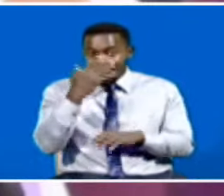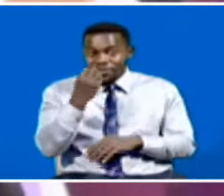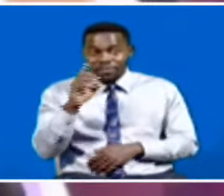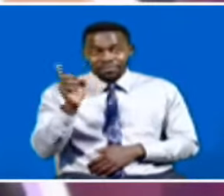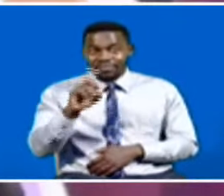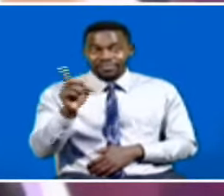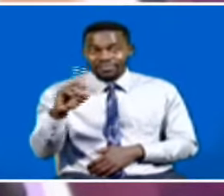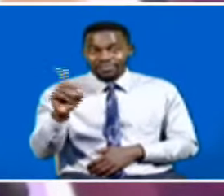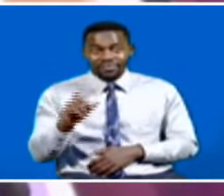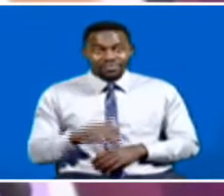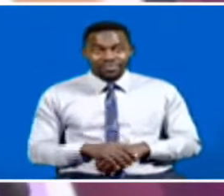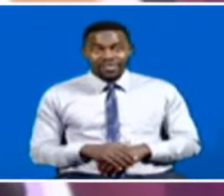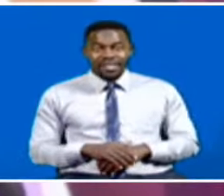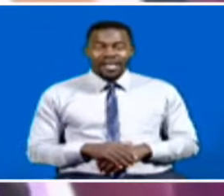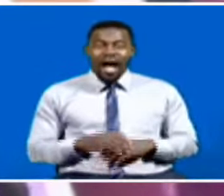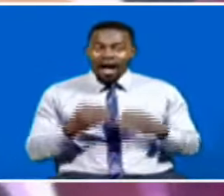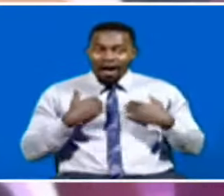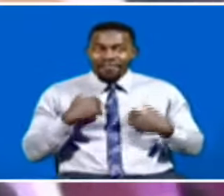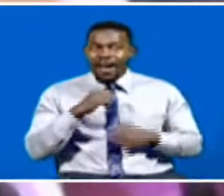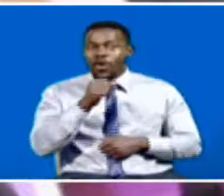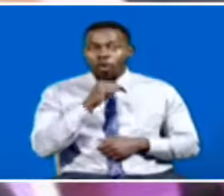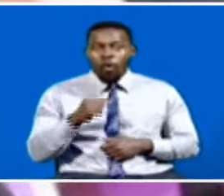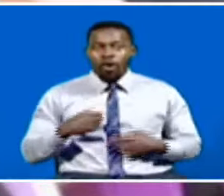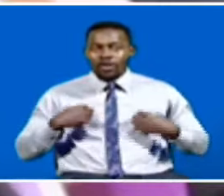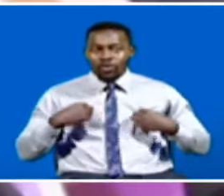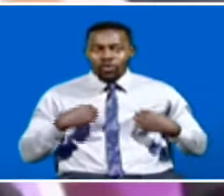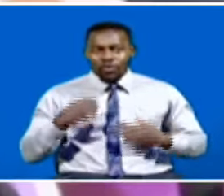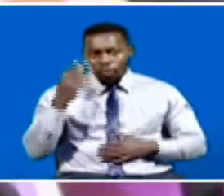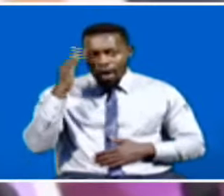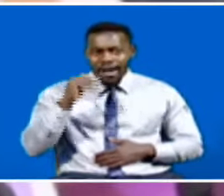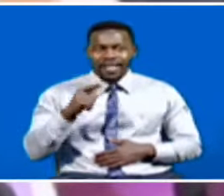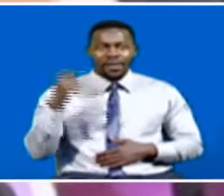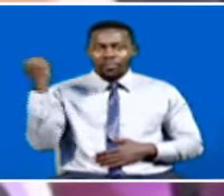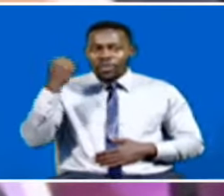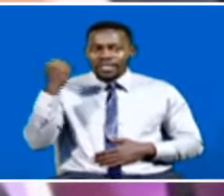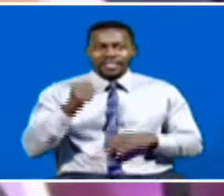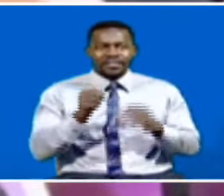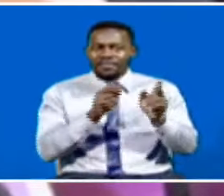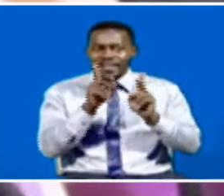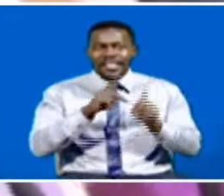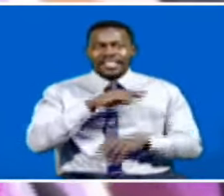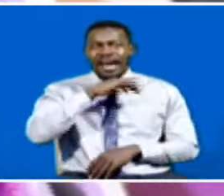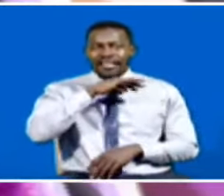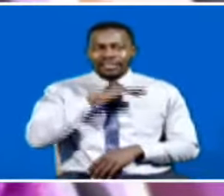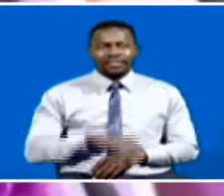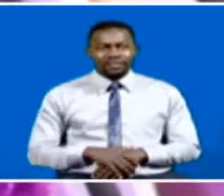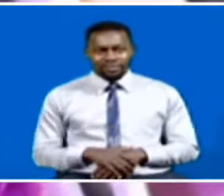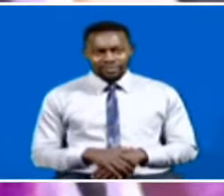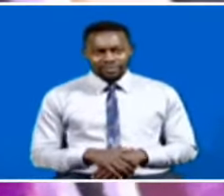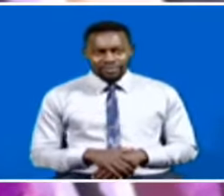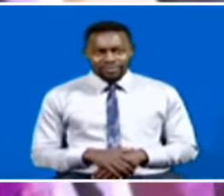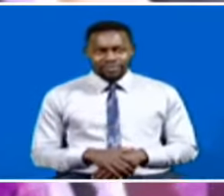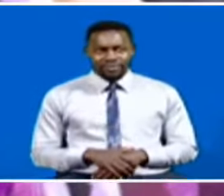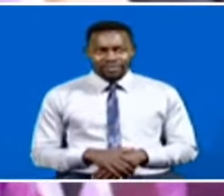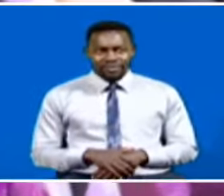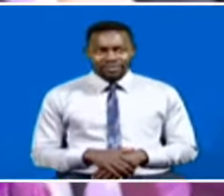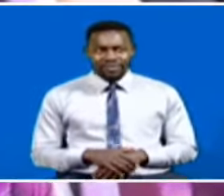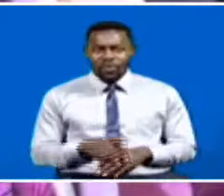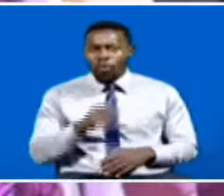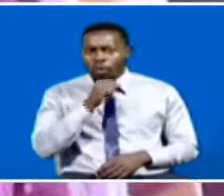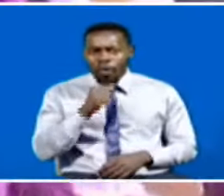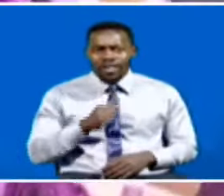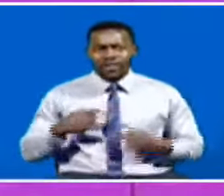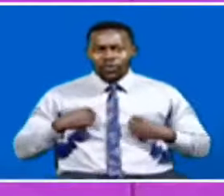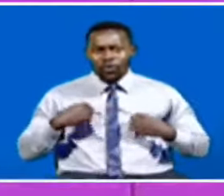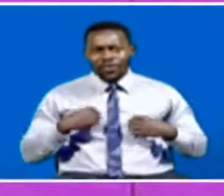You know, put on a long dress because this place is chaotic. You know, put on a long dress, put on whatever those things they say, I don't want